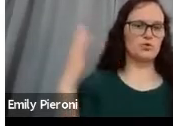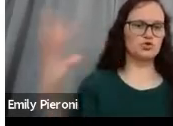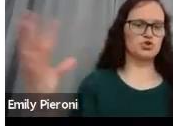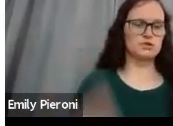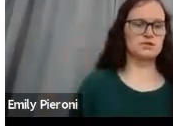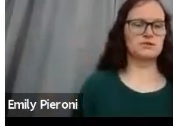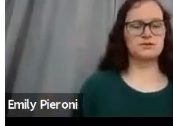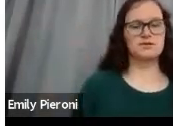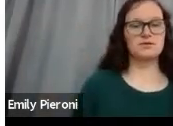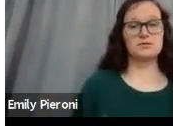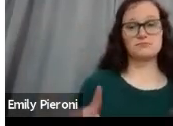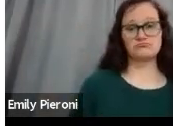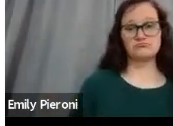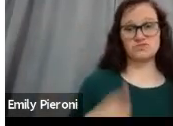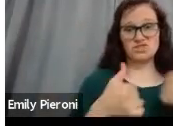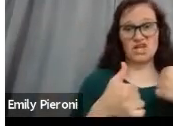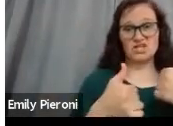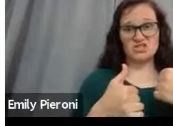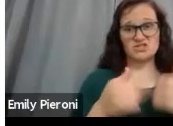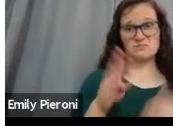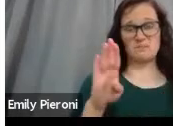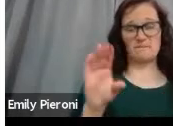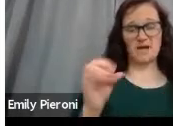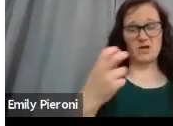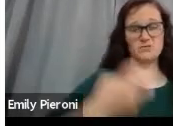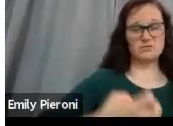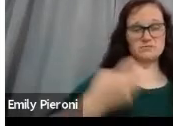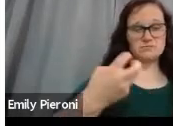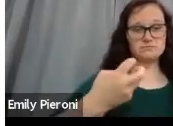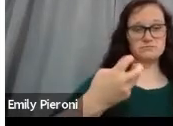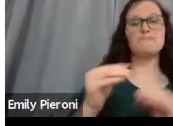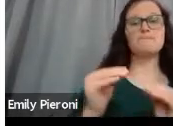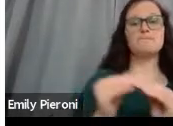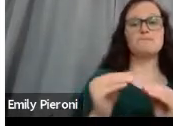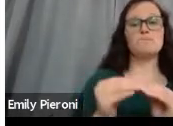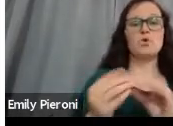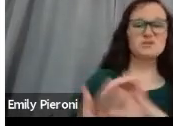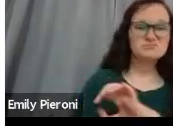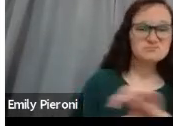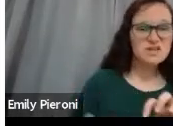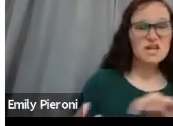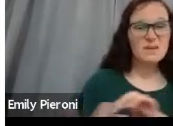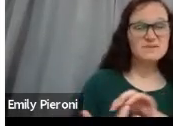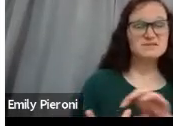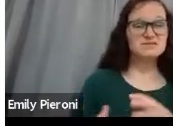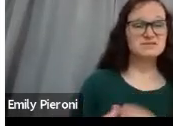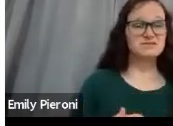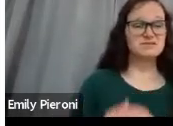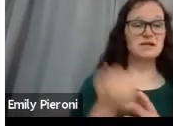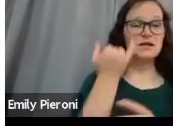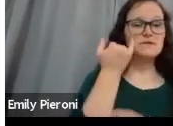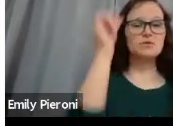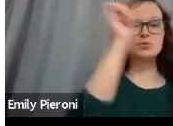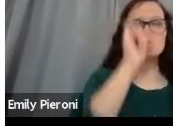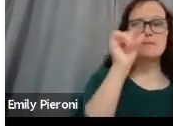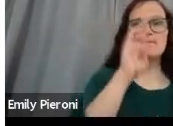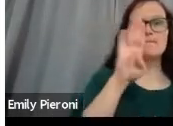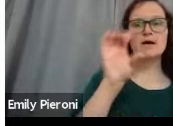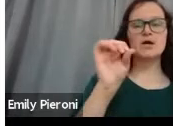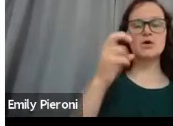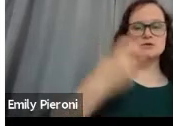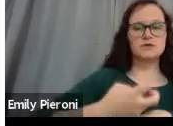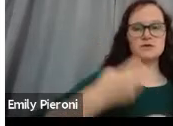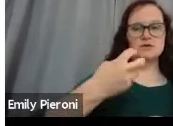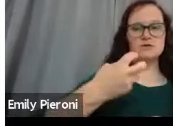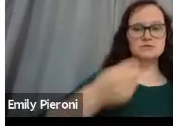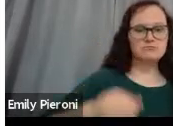Potential challenges of biosolids are obviously emerging contaminants. If you do a Google search on biosolids today, you get a little bit